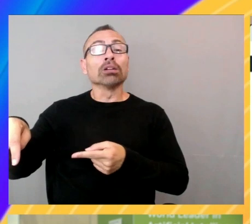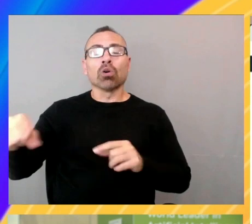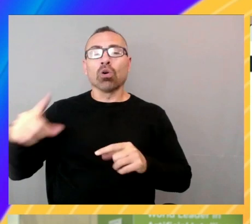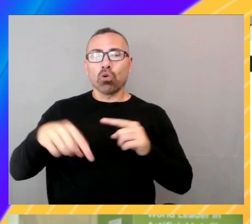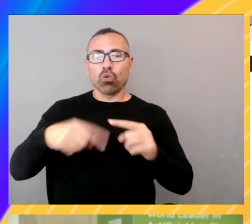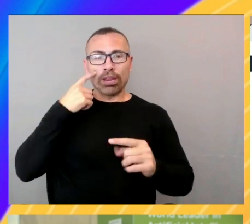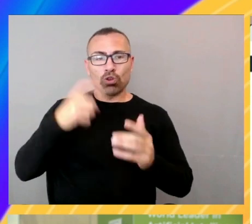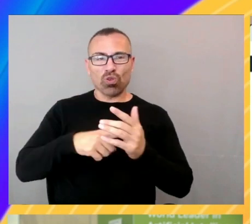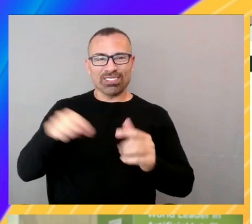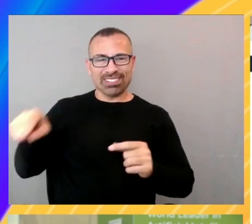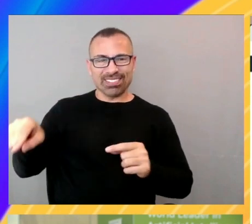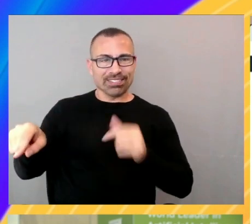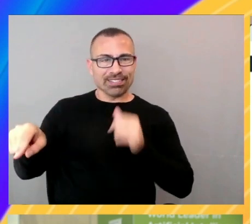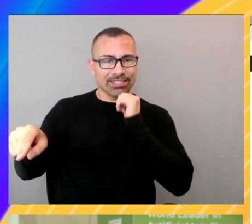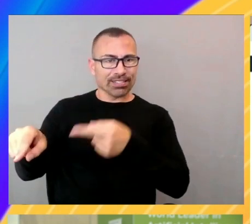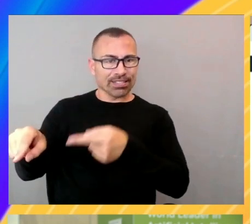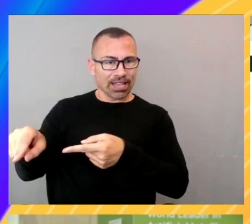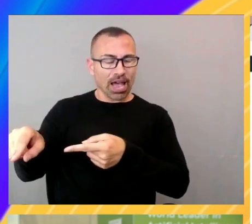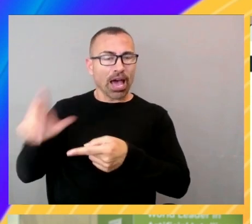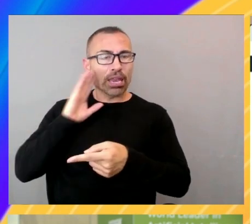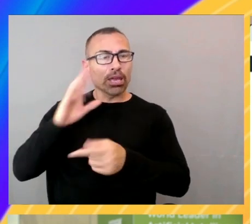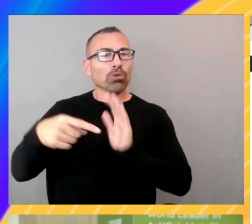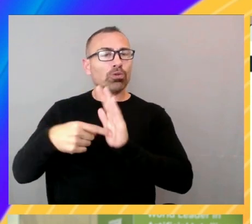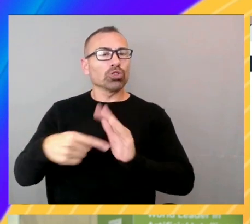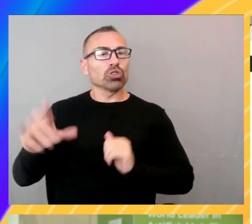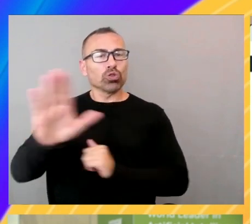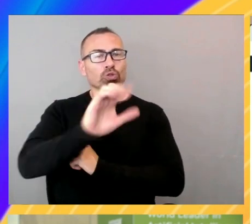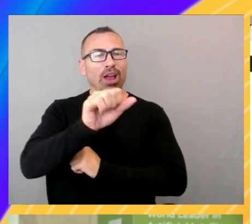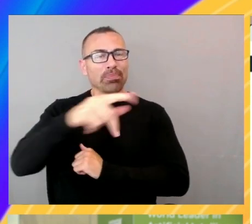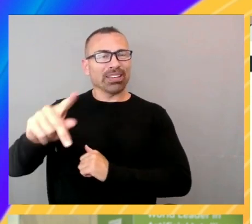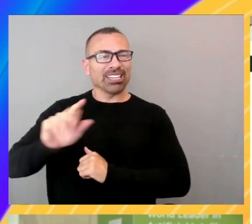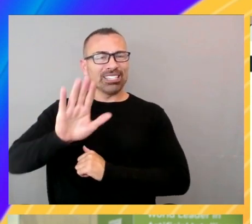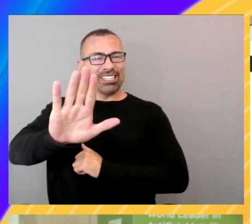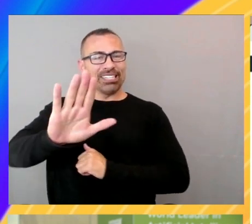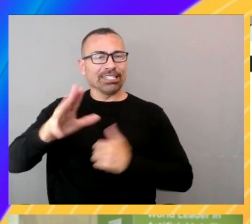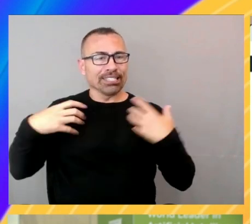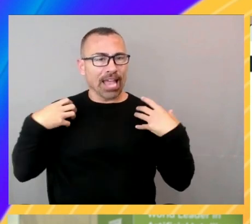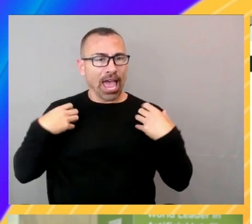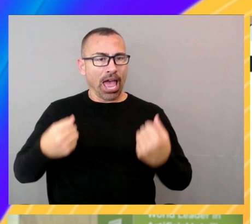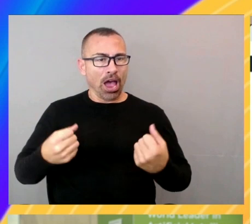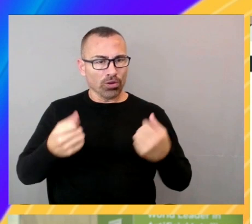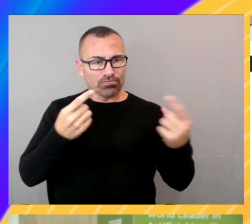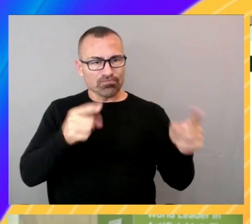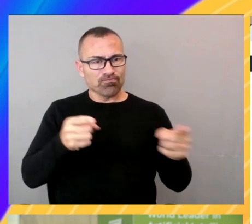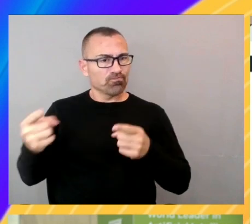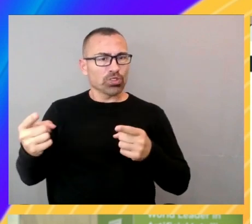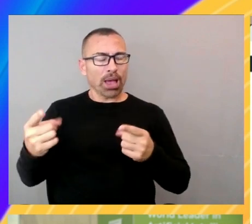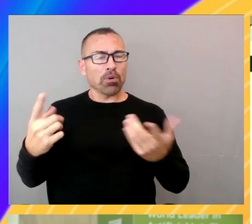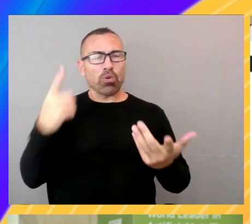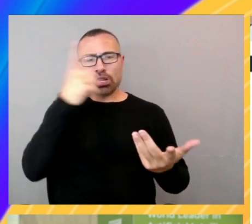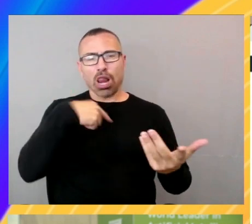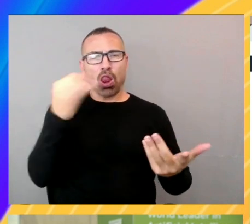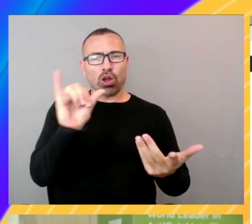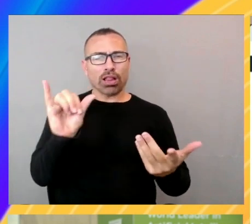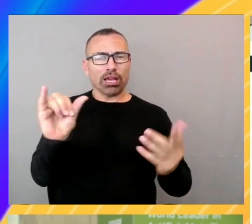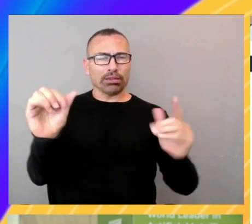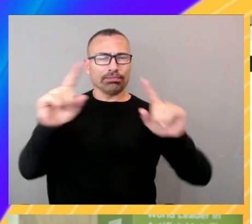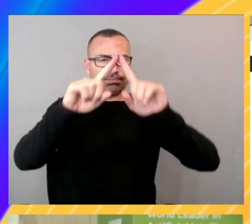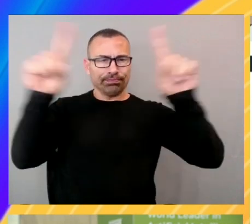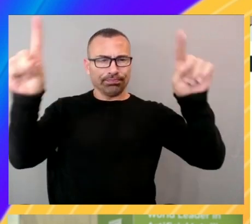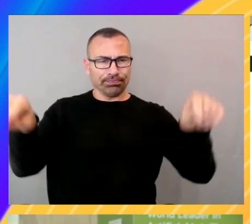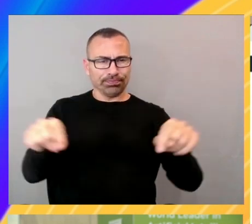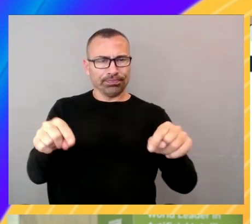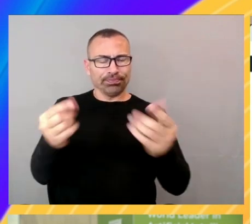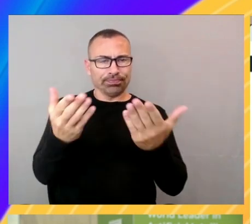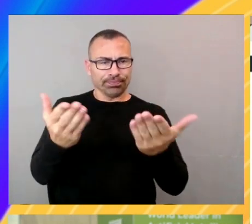the health of your application. It's going to show you, what kind of insights, right? Detect